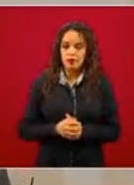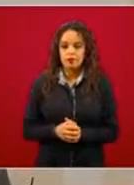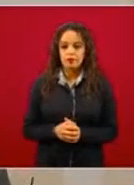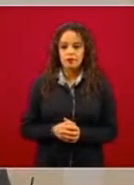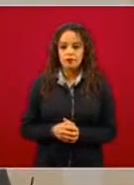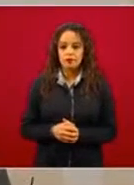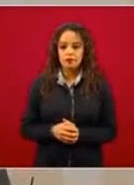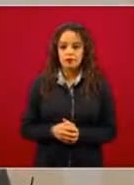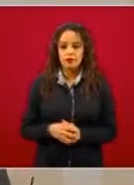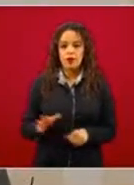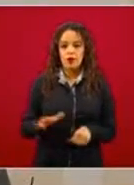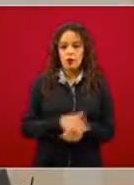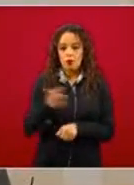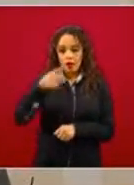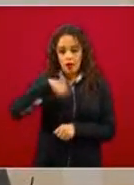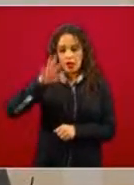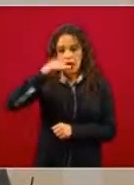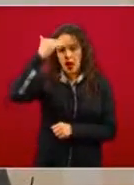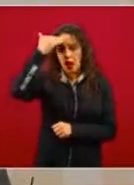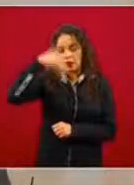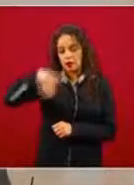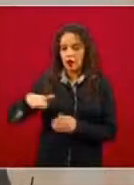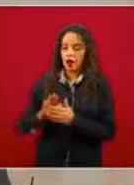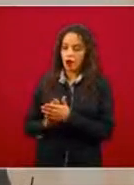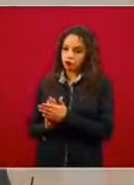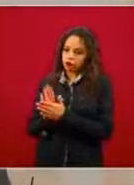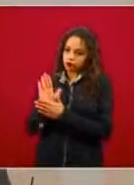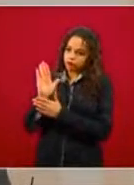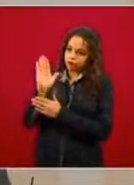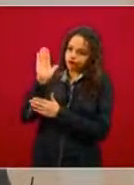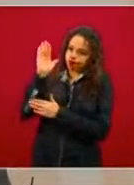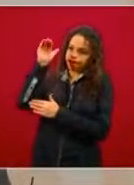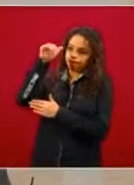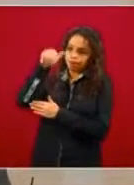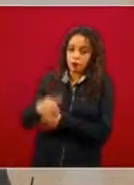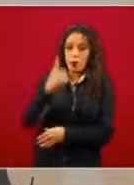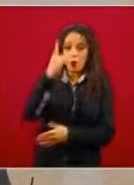15, curvas epidémicas, in which we destacadamente forecast la de that la Ciudad de several of the México y pandemic